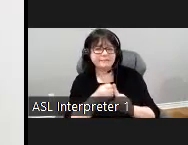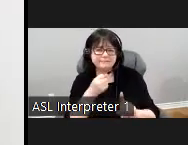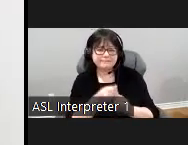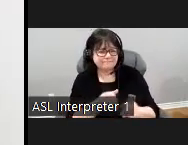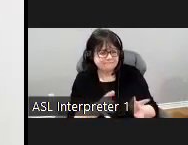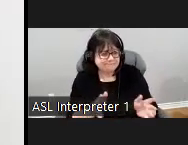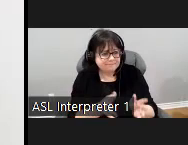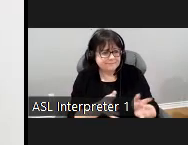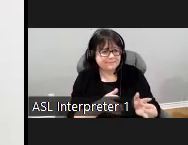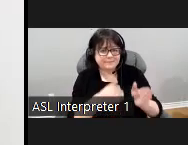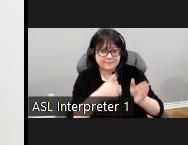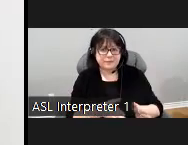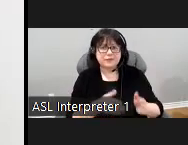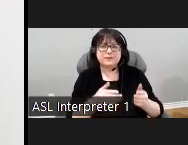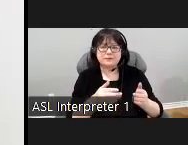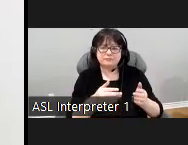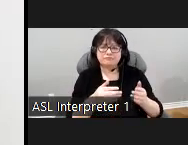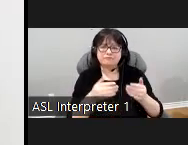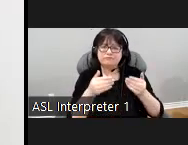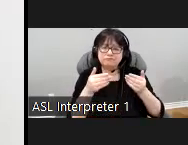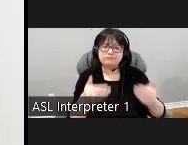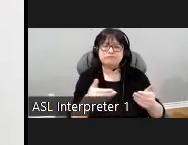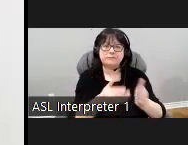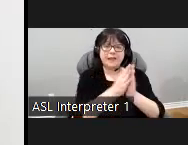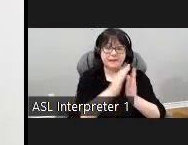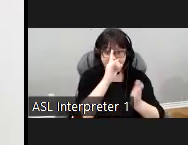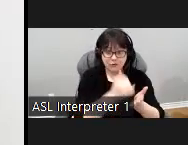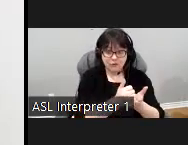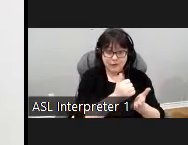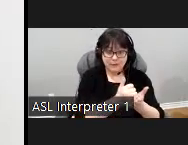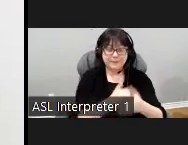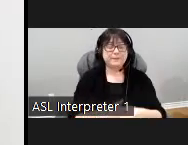help. So, what you do as an individual